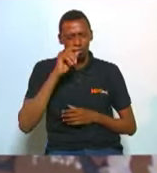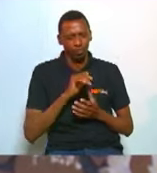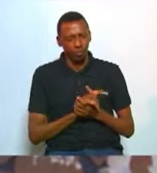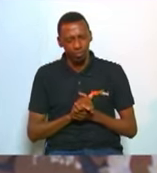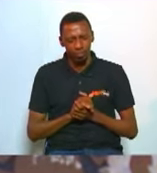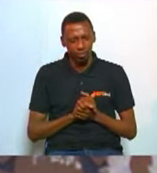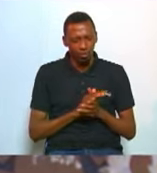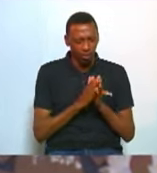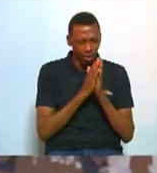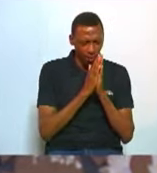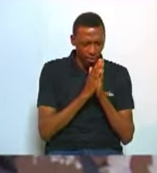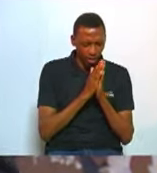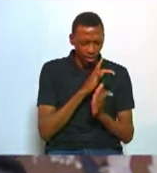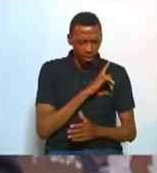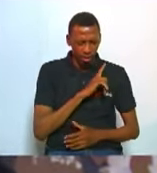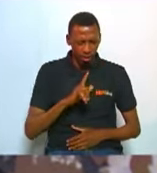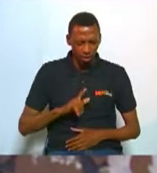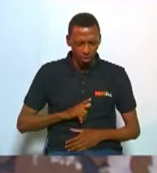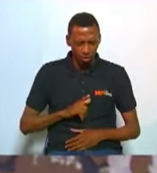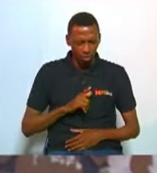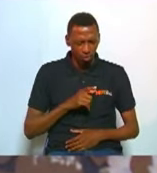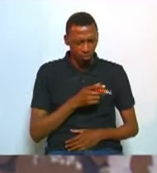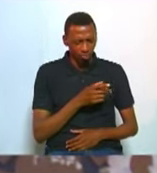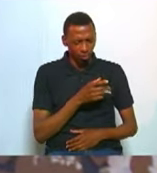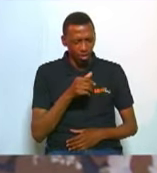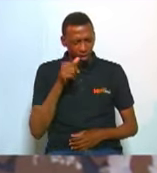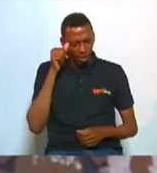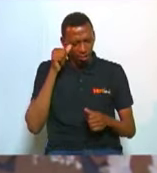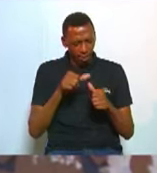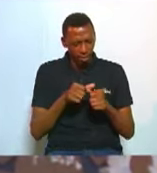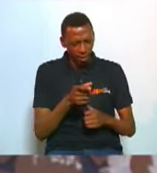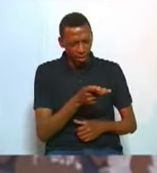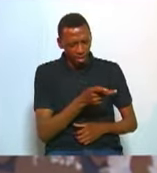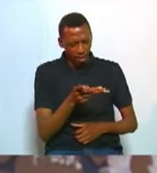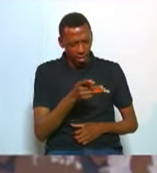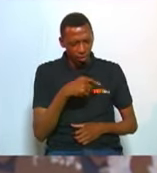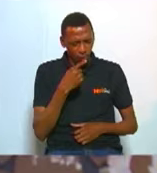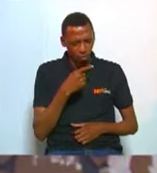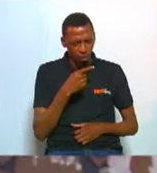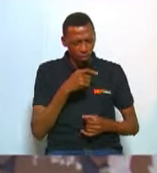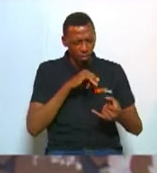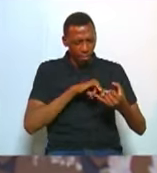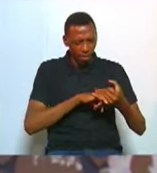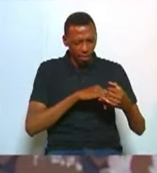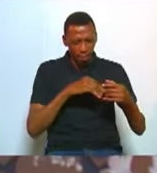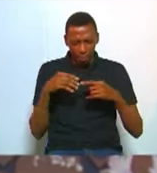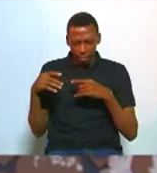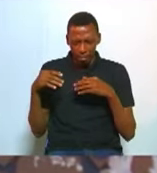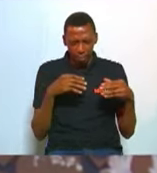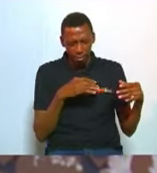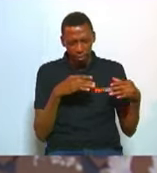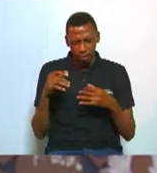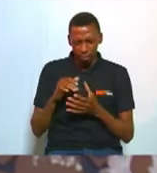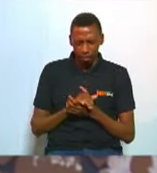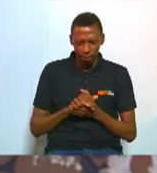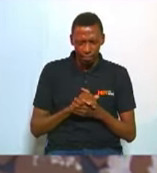be today with those who are battling with marital conflicts. During this series,